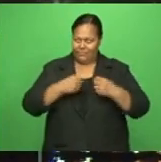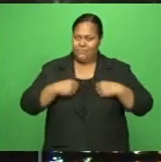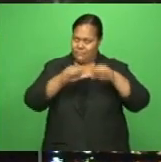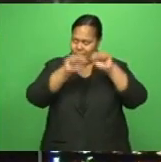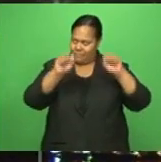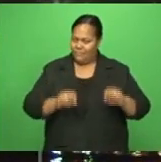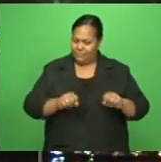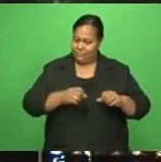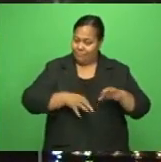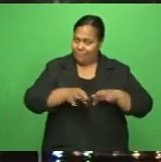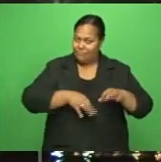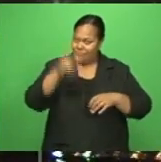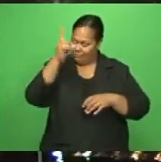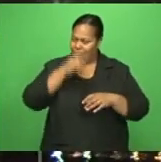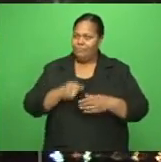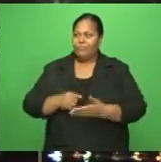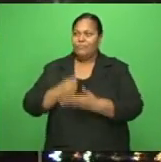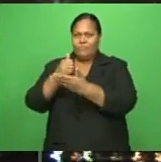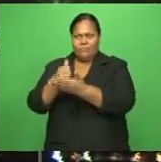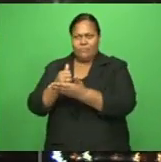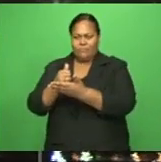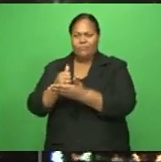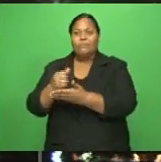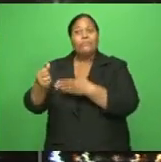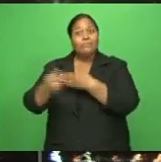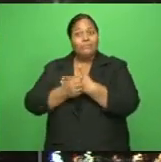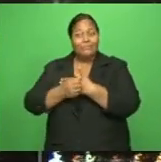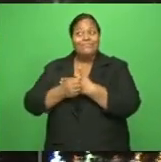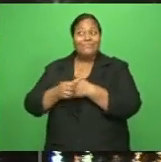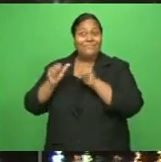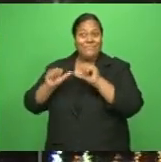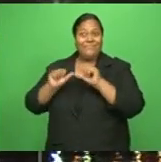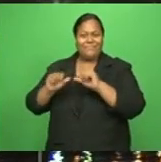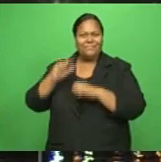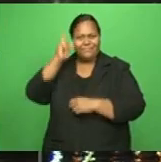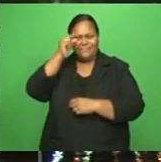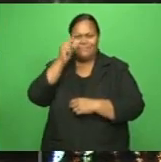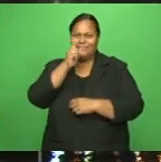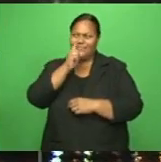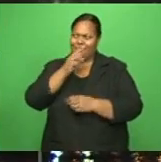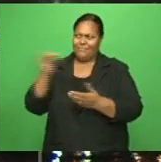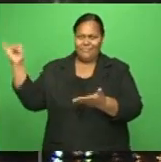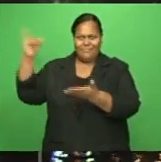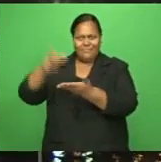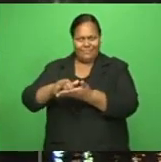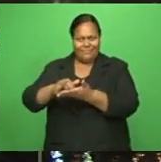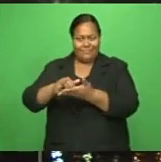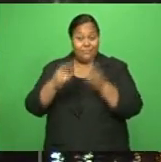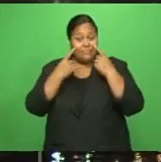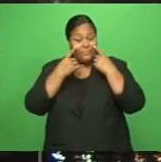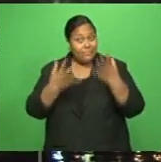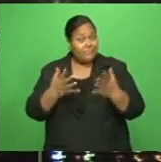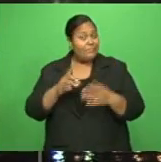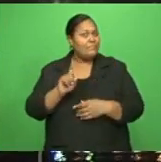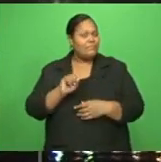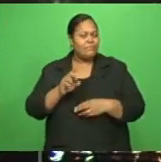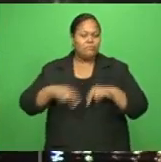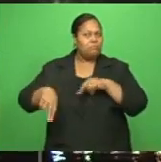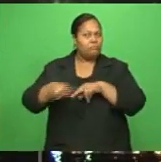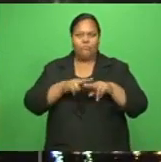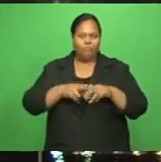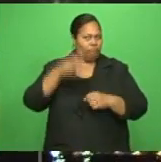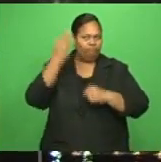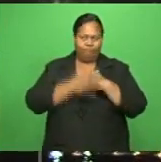of Fijians. Acting Permanent Secretary Dr. James Fong says this goes to show that Fiji does not turn its back on its